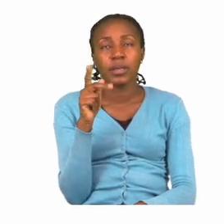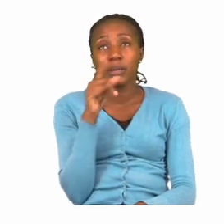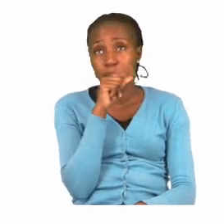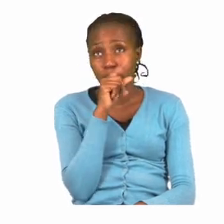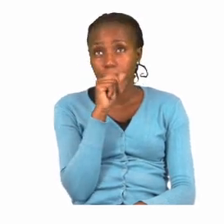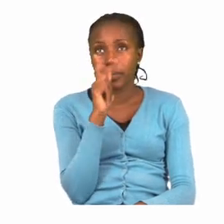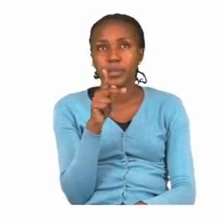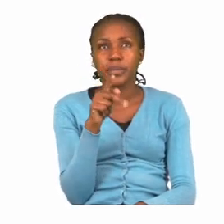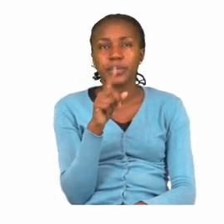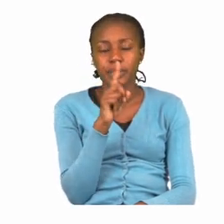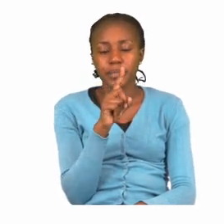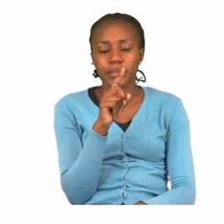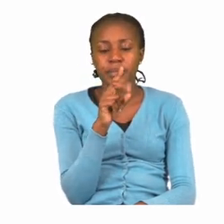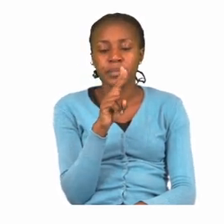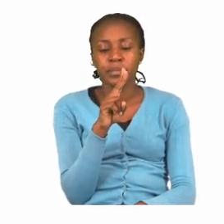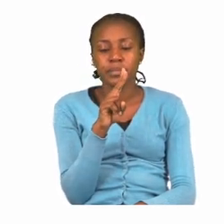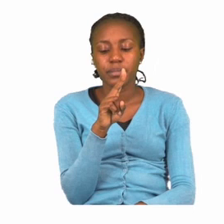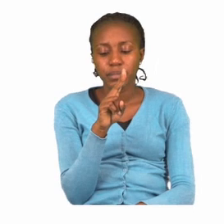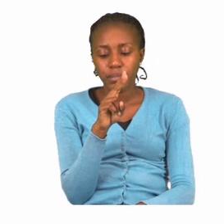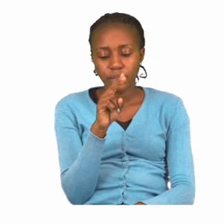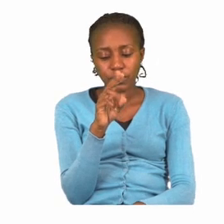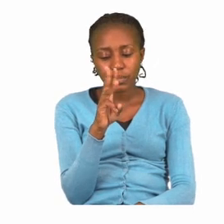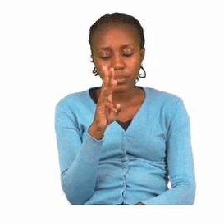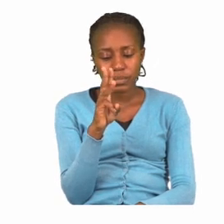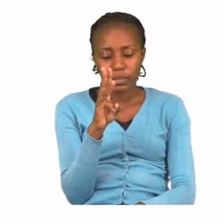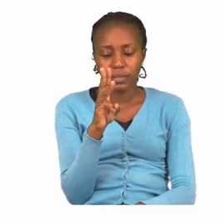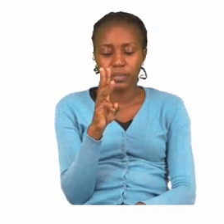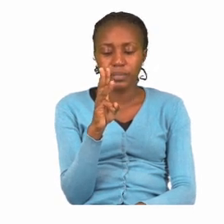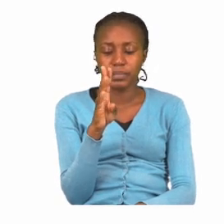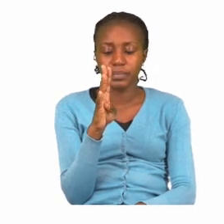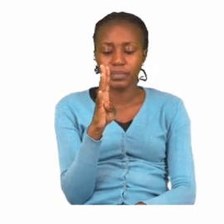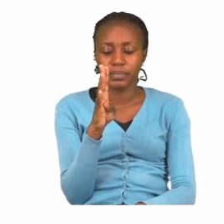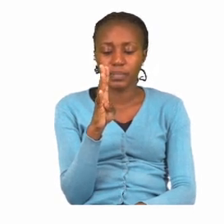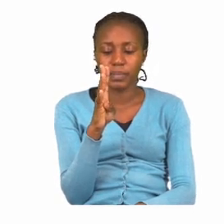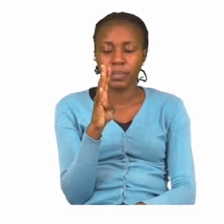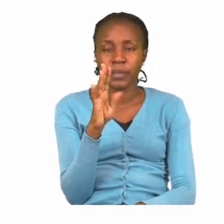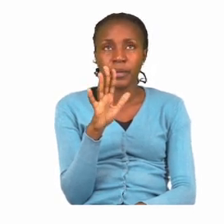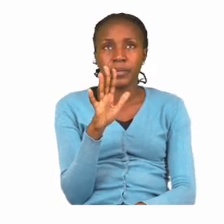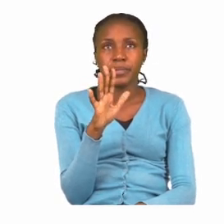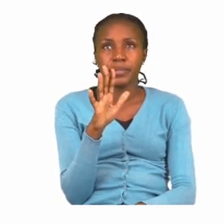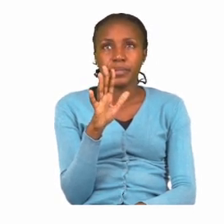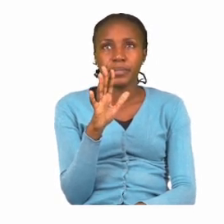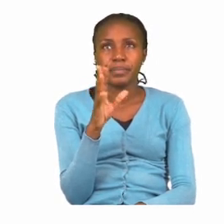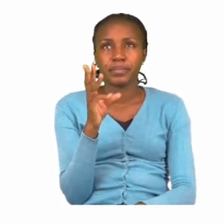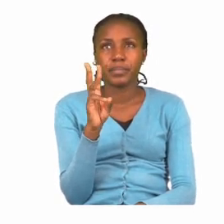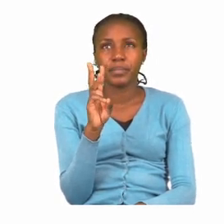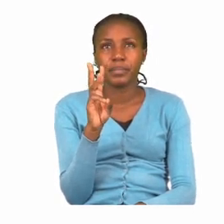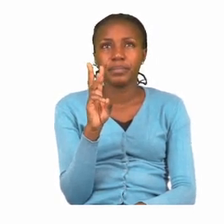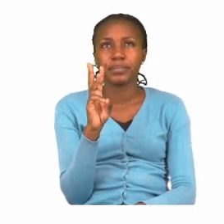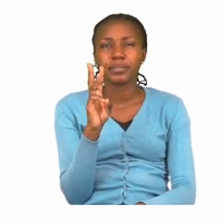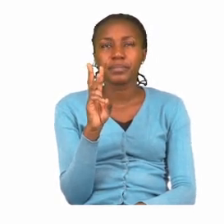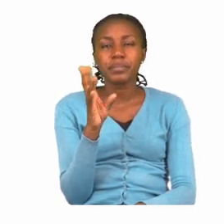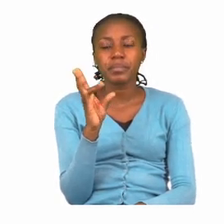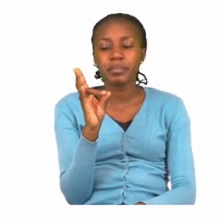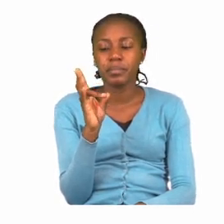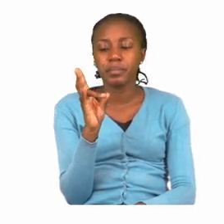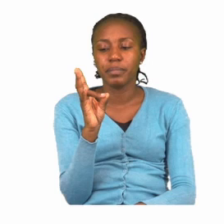time. 1, 2, 3, 4, 5,